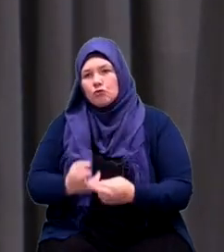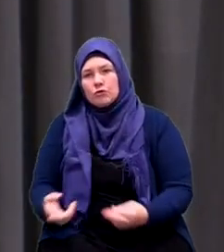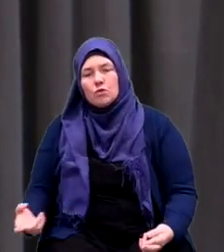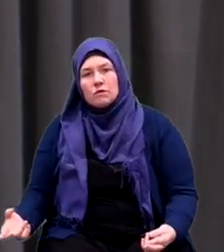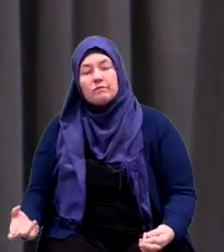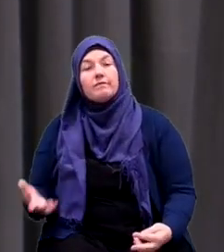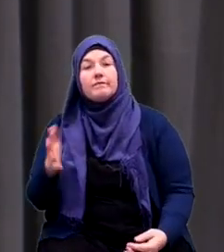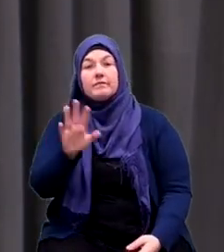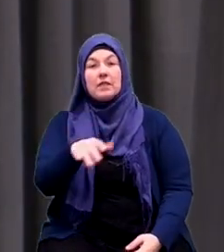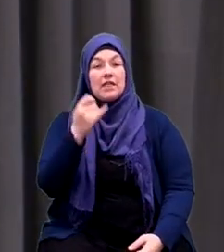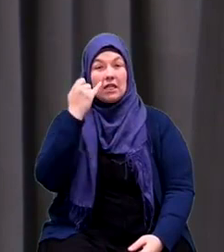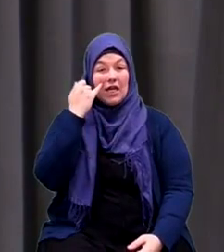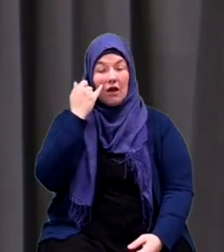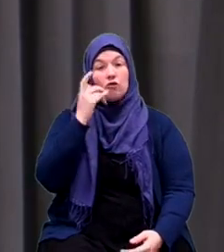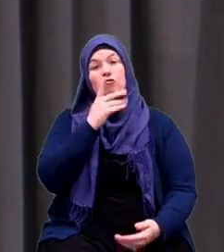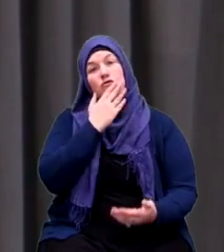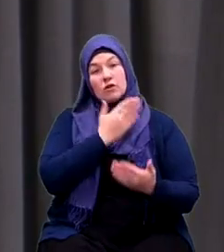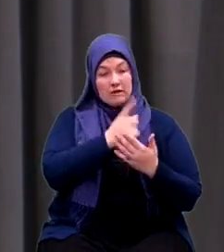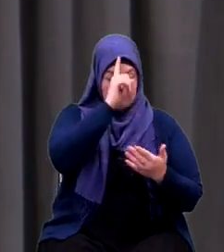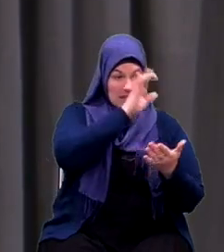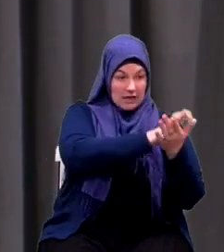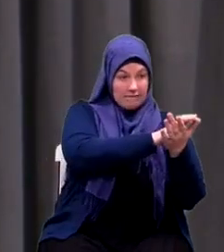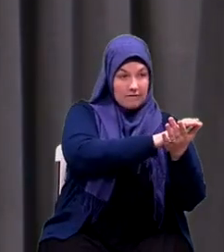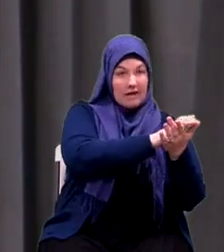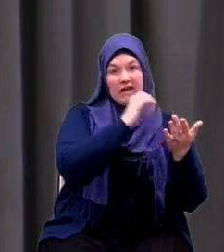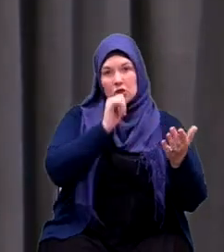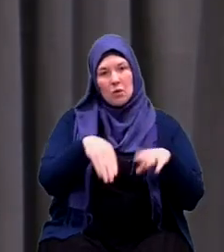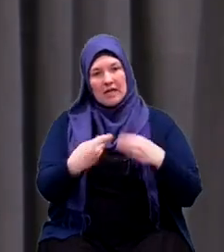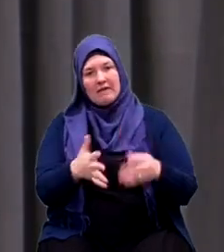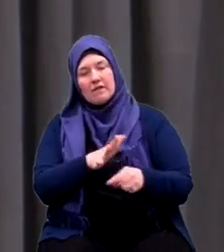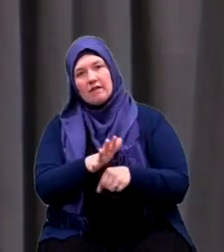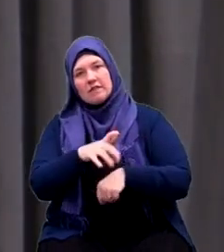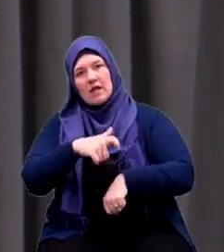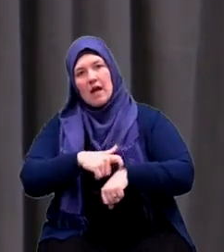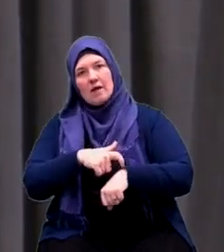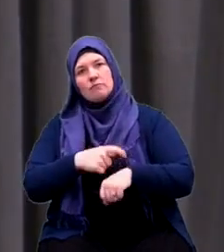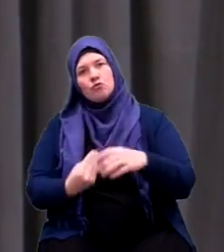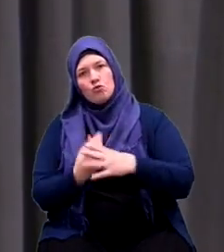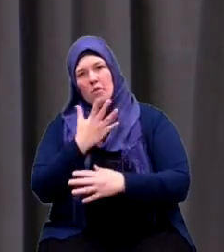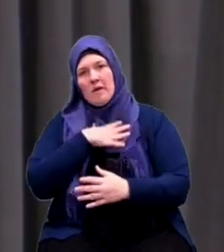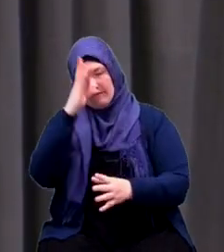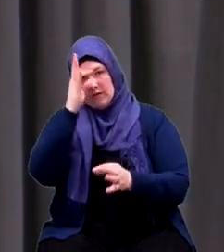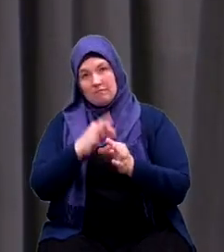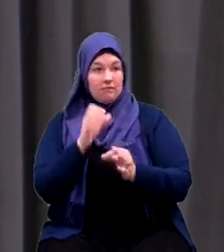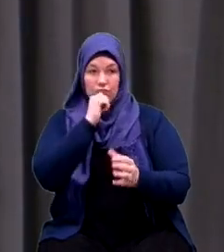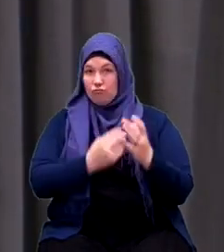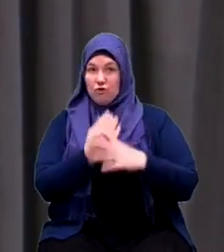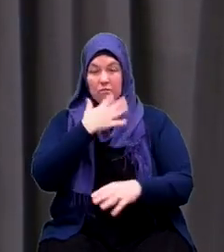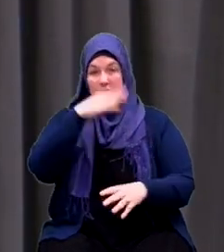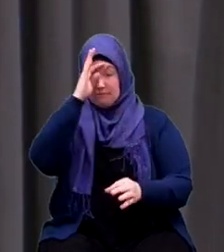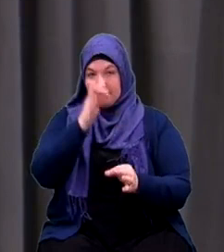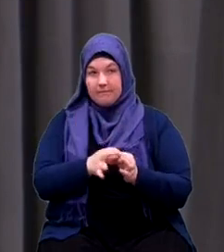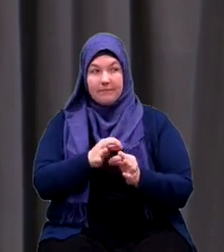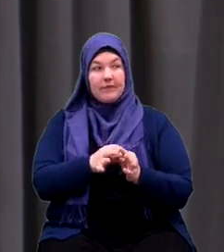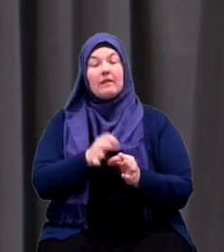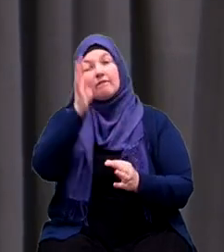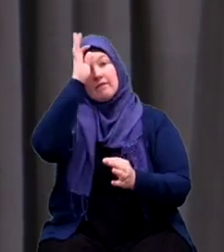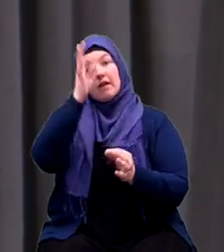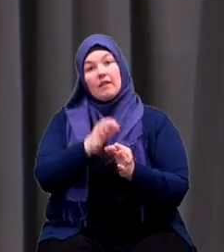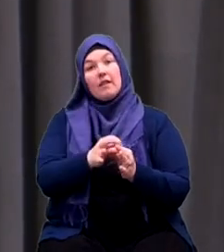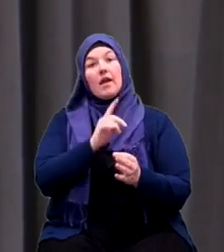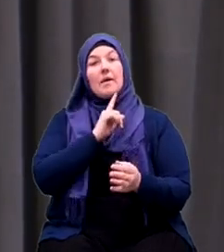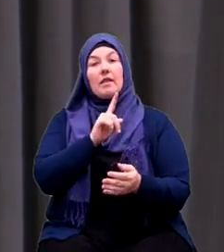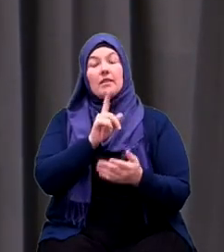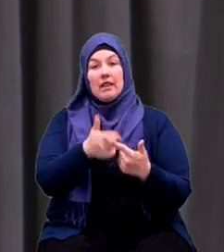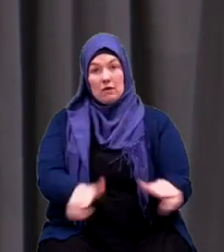So how good is my faith if I don't give it the time it takes to grow it? If I don't grow it, faith